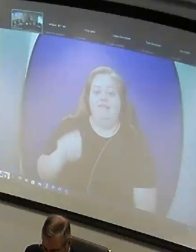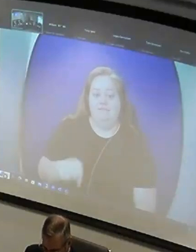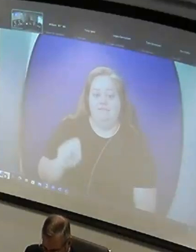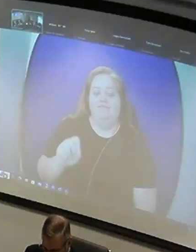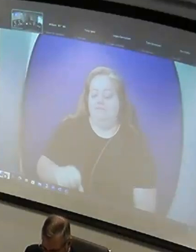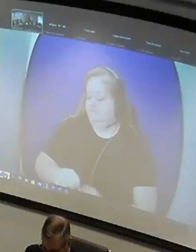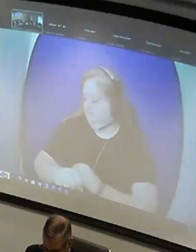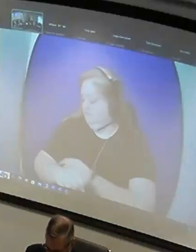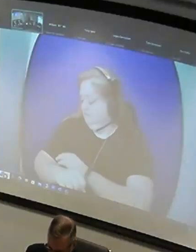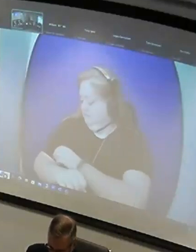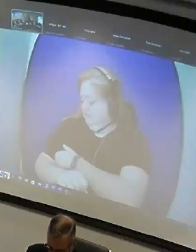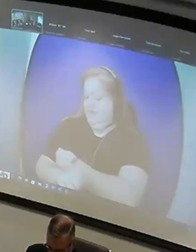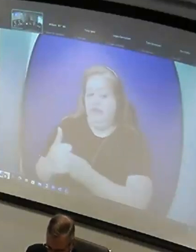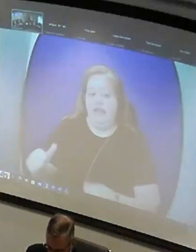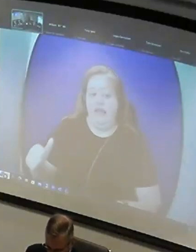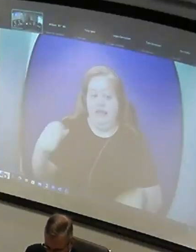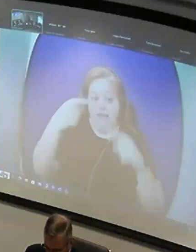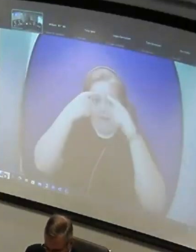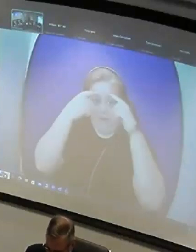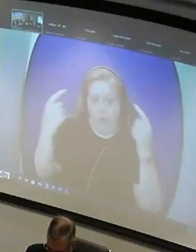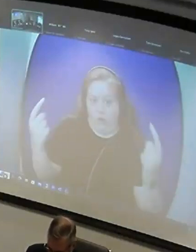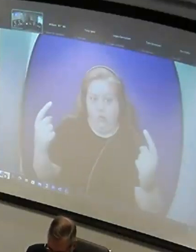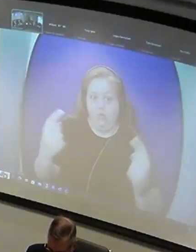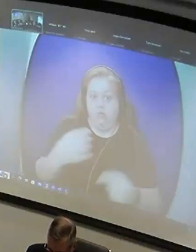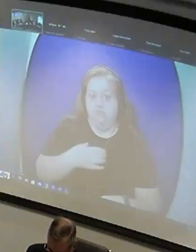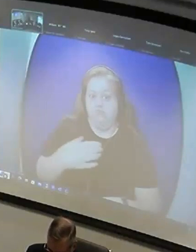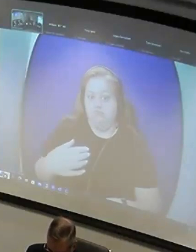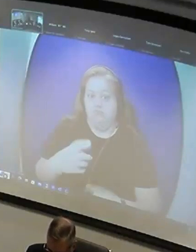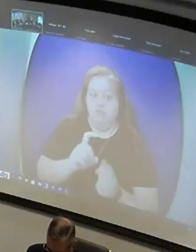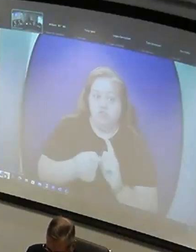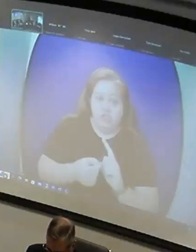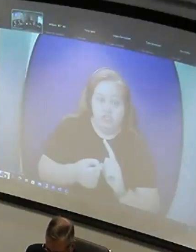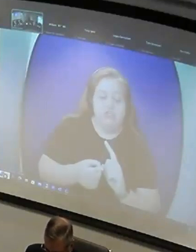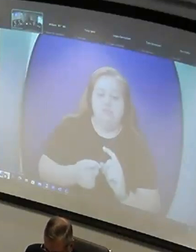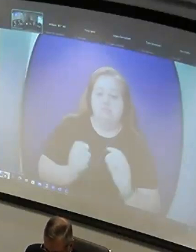any opposed? Any abstentions? All right, the minutes are approved.